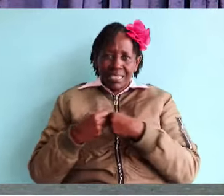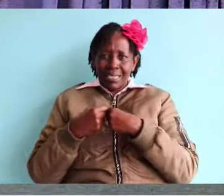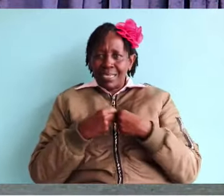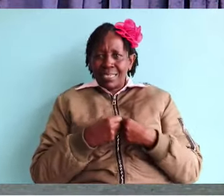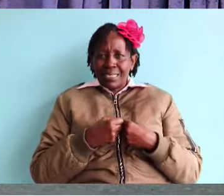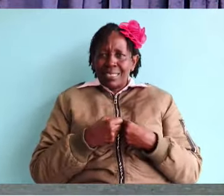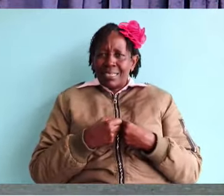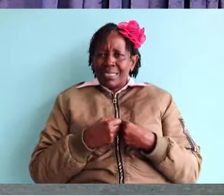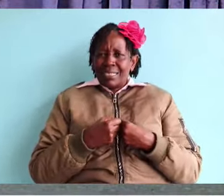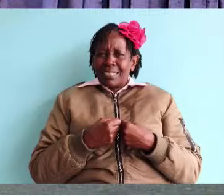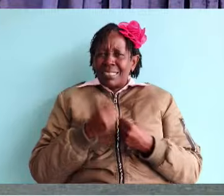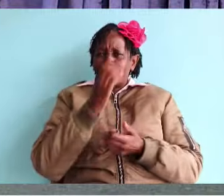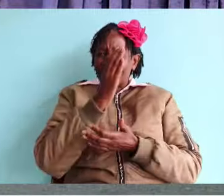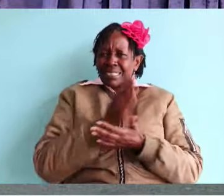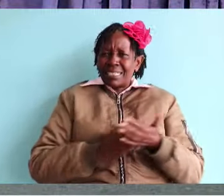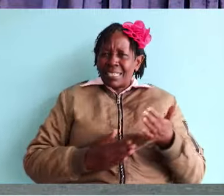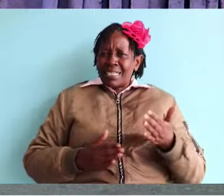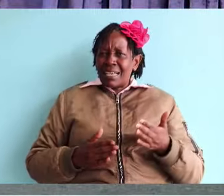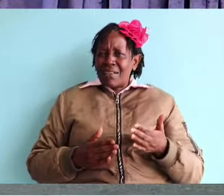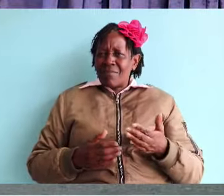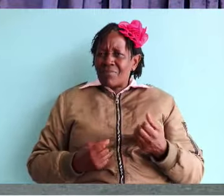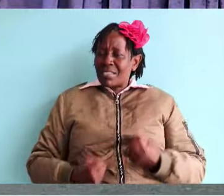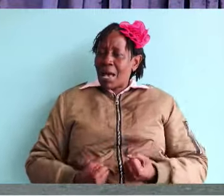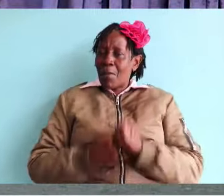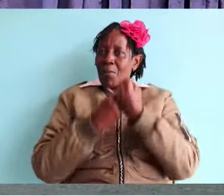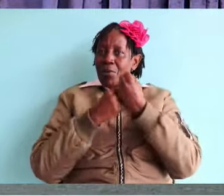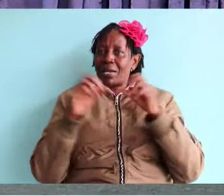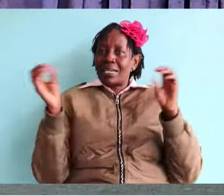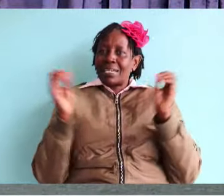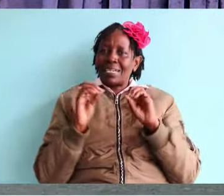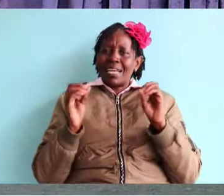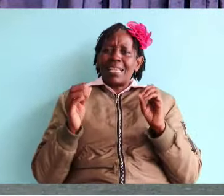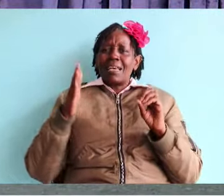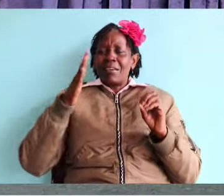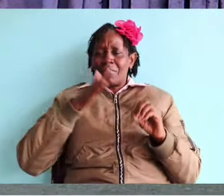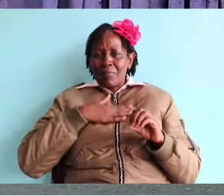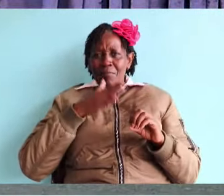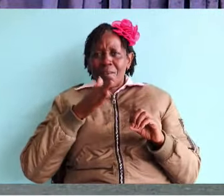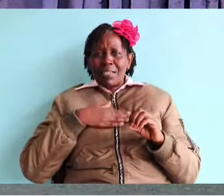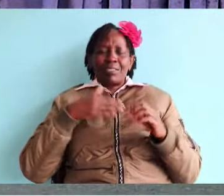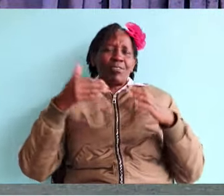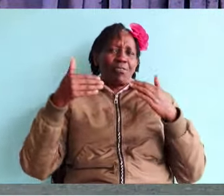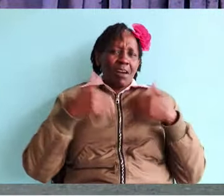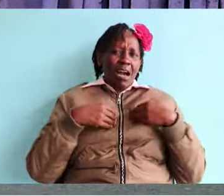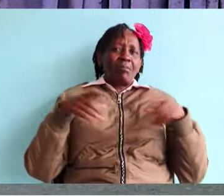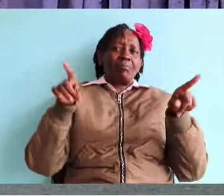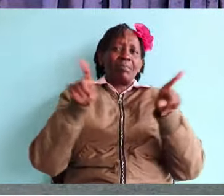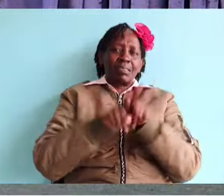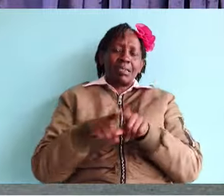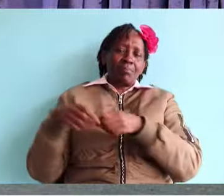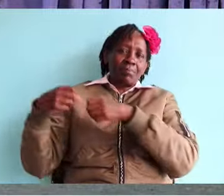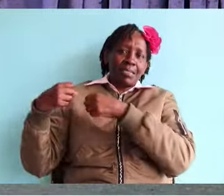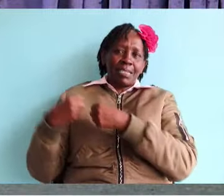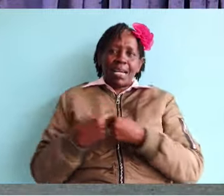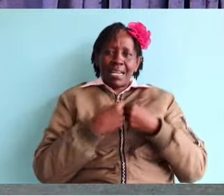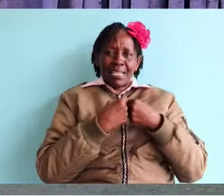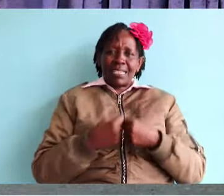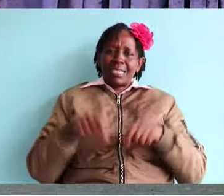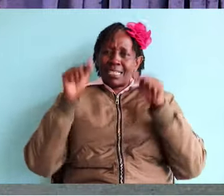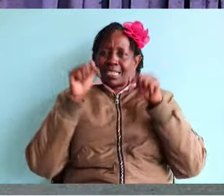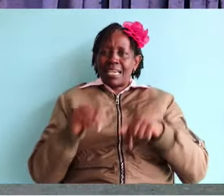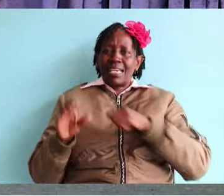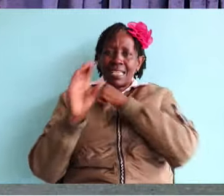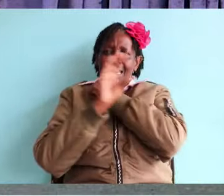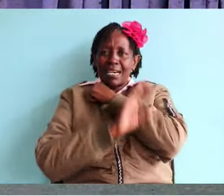been adequately supported. I always encounter those kind of missionaries, even in different fields in this country, where you find